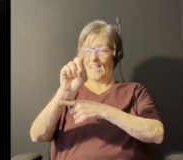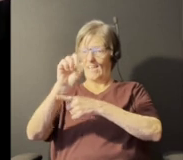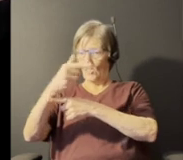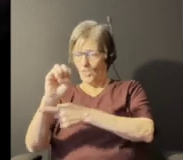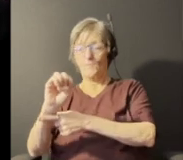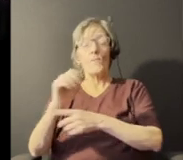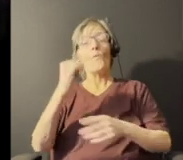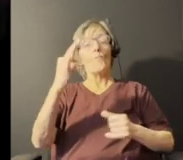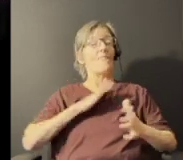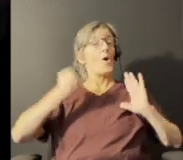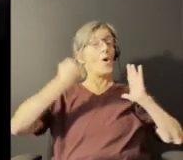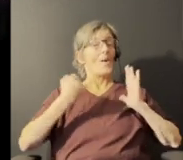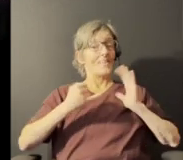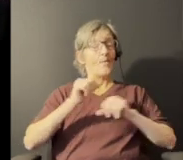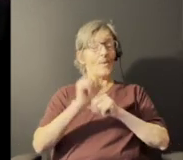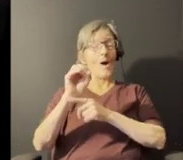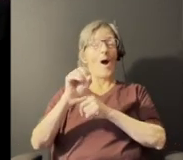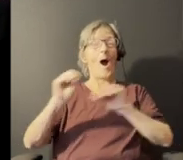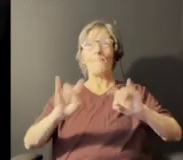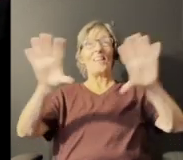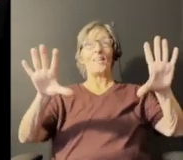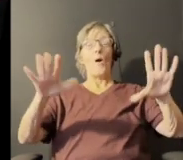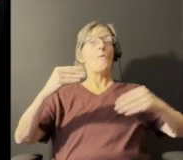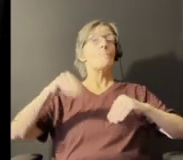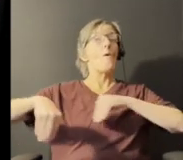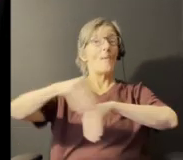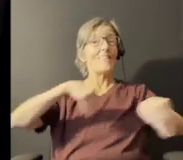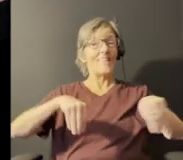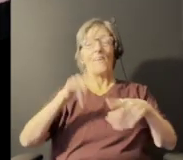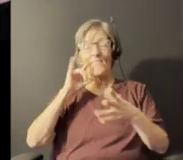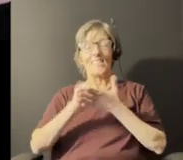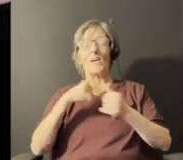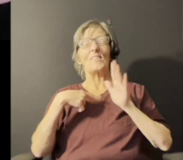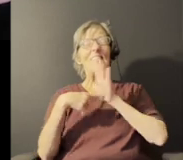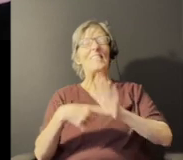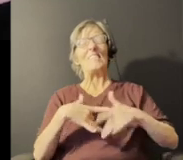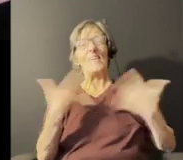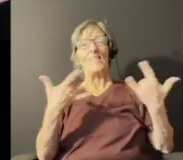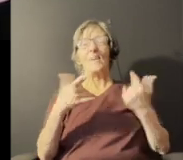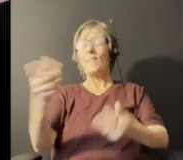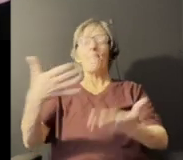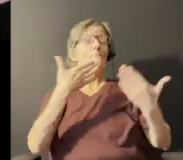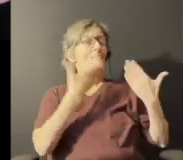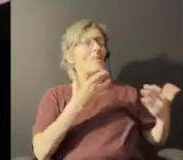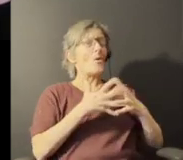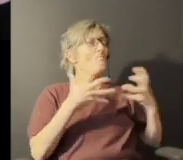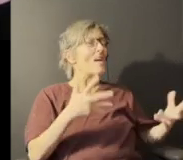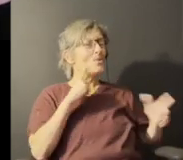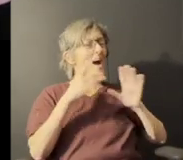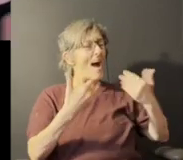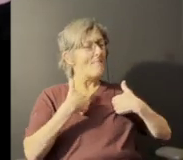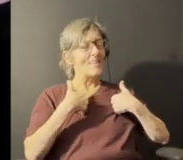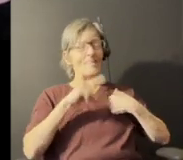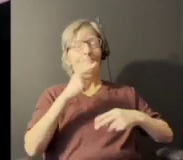Yes. Fortlage is one of our artists for Opulent Mobility, and I'm so excited to be able to share your work. Thank you so much for having